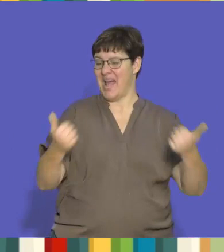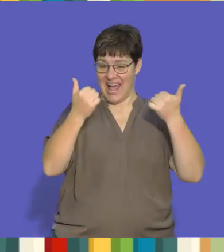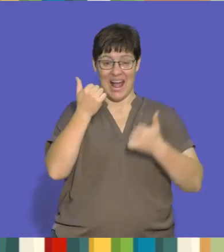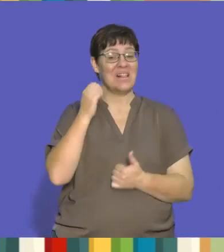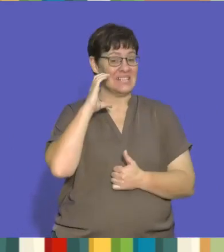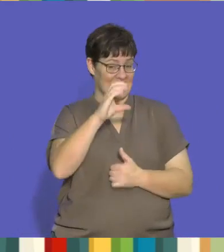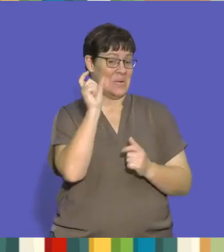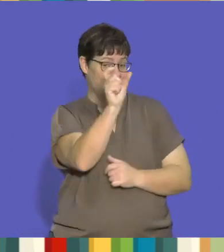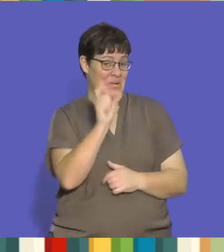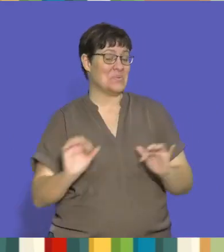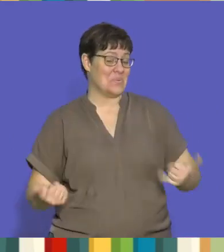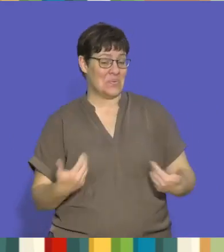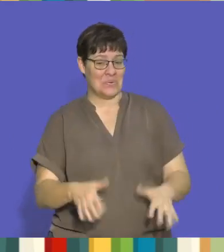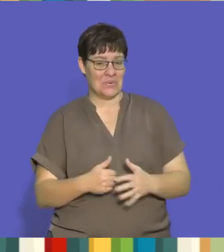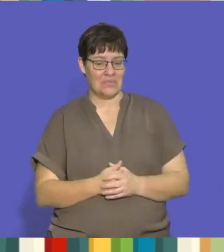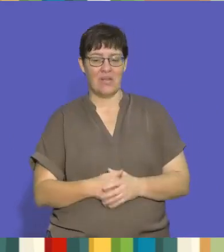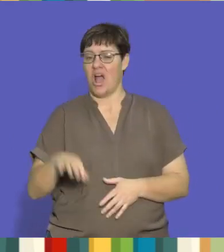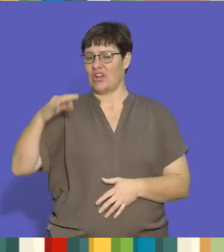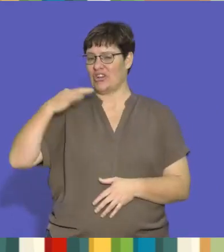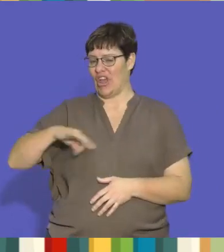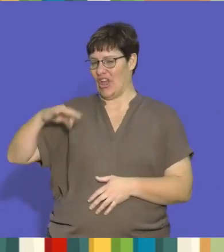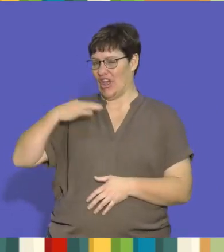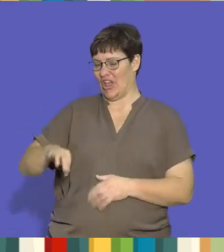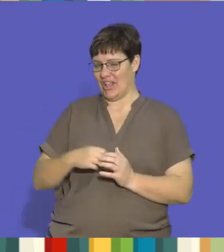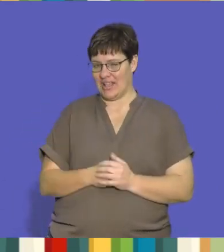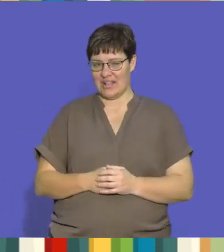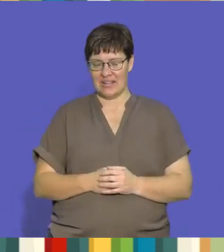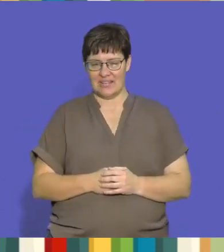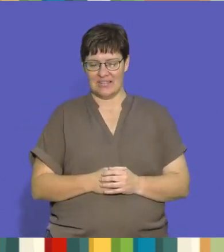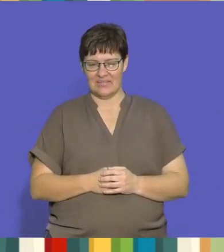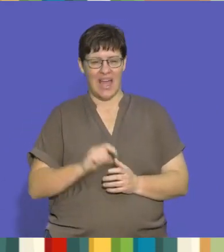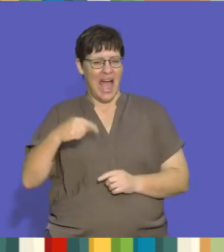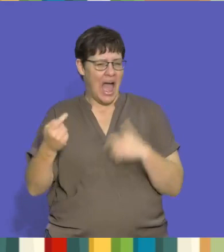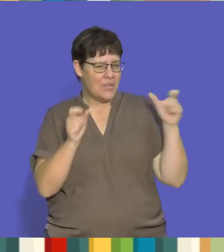Wonderful C words. The next word is girl.